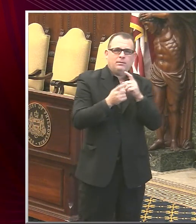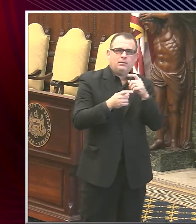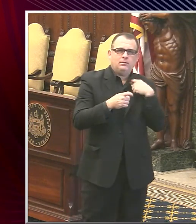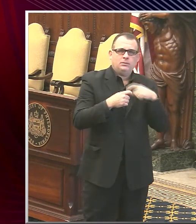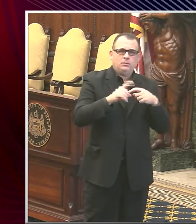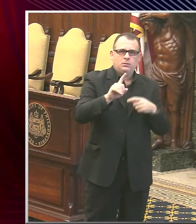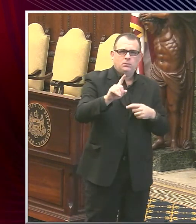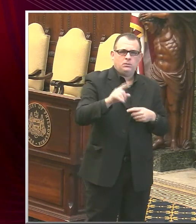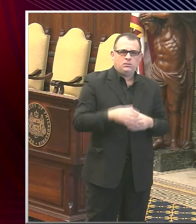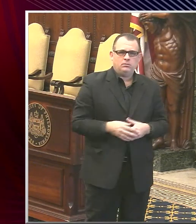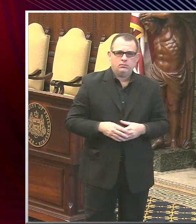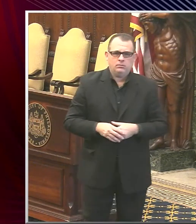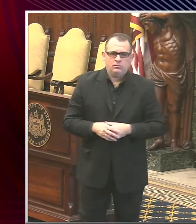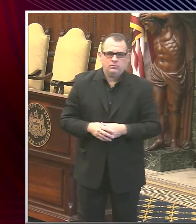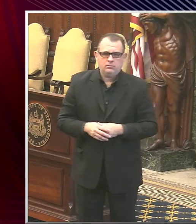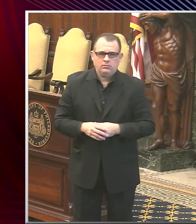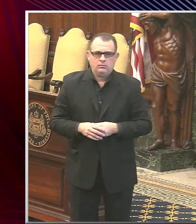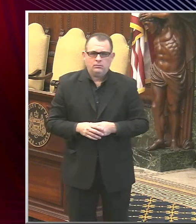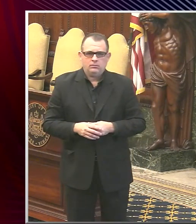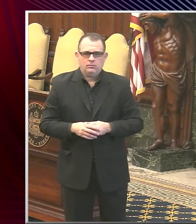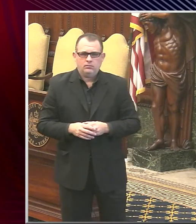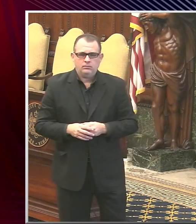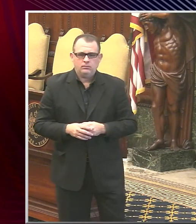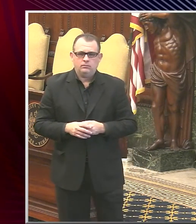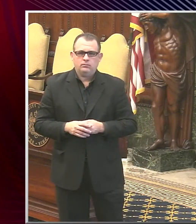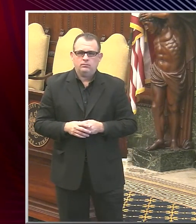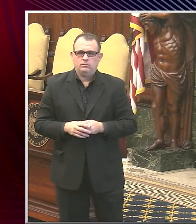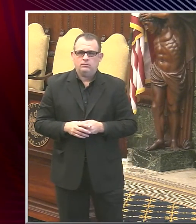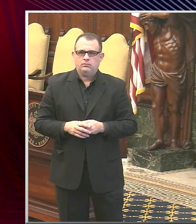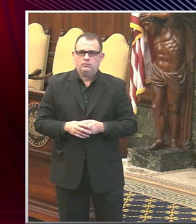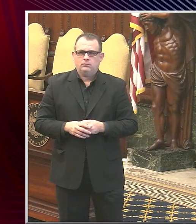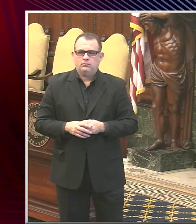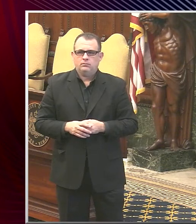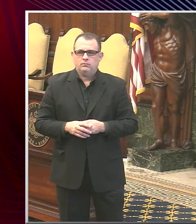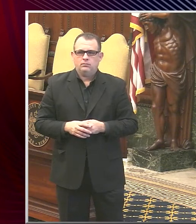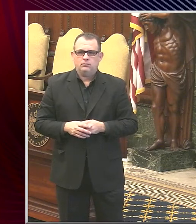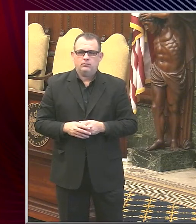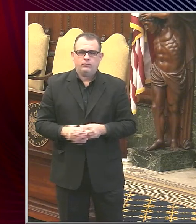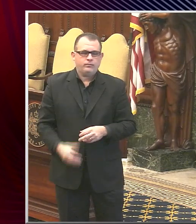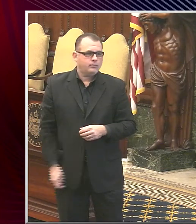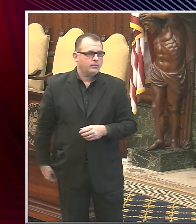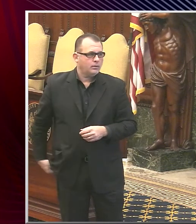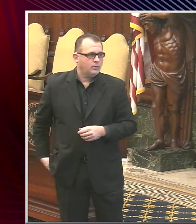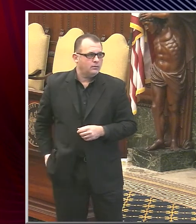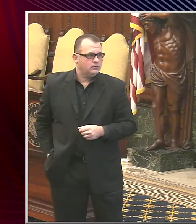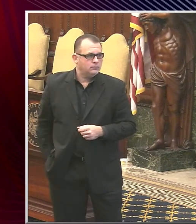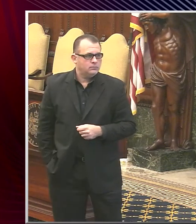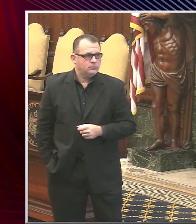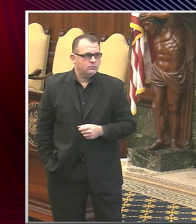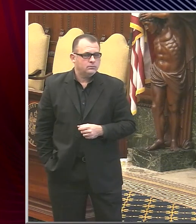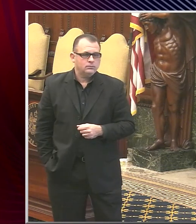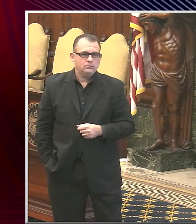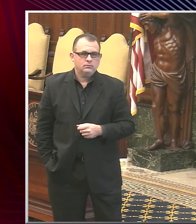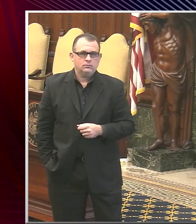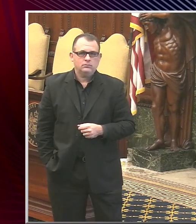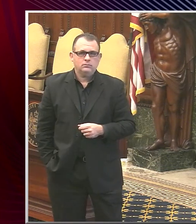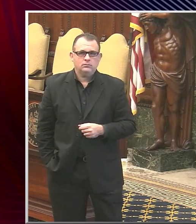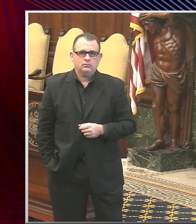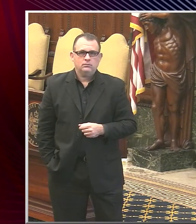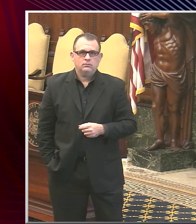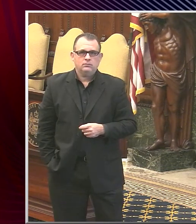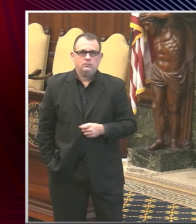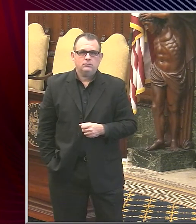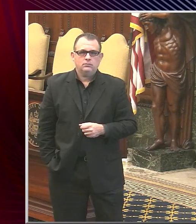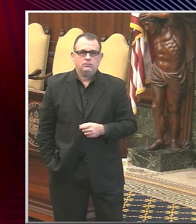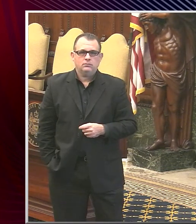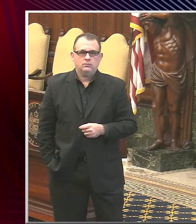Si la vacuna se aprueba esta semana, la estaremos recibiendo la semana siguiente y se va a distribuir a los trabajadores de la salud que están expuestos